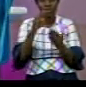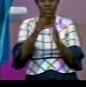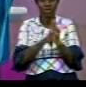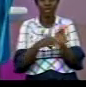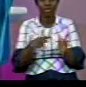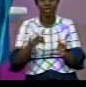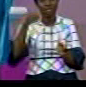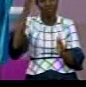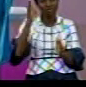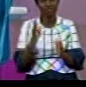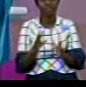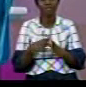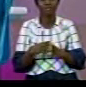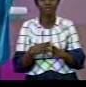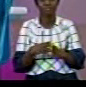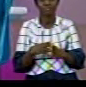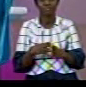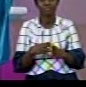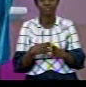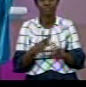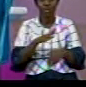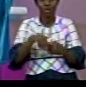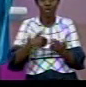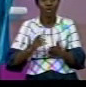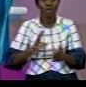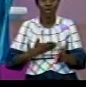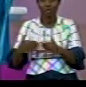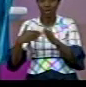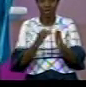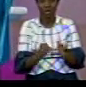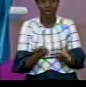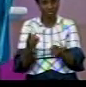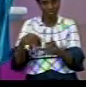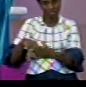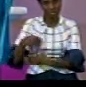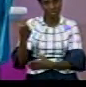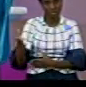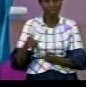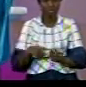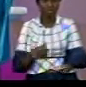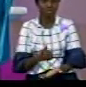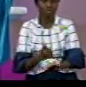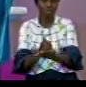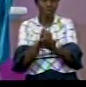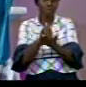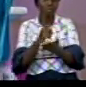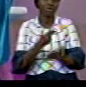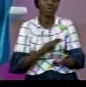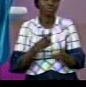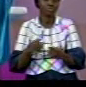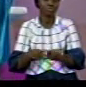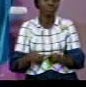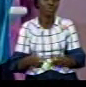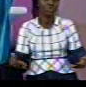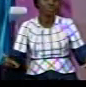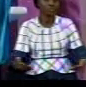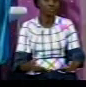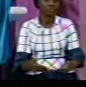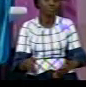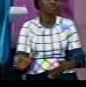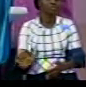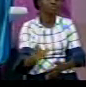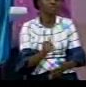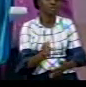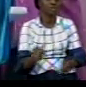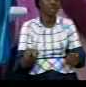look at we are pointing to all our leaders please come downstairs and help us to interview them as they're coming out so they